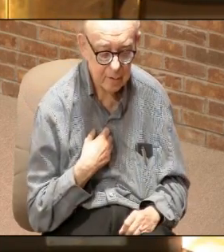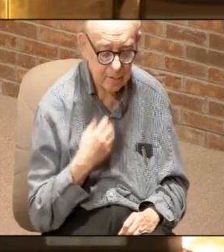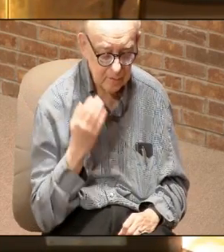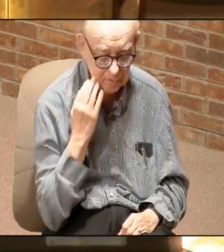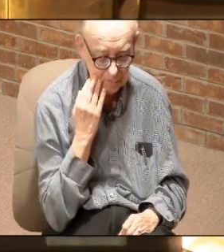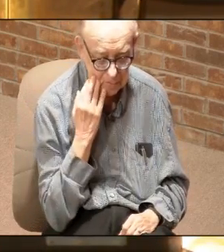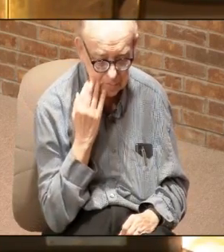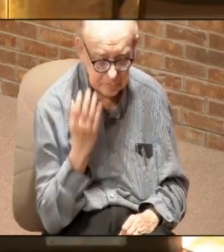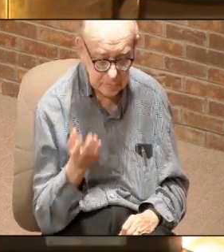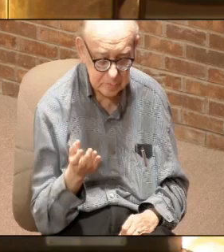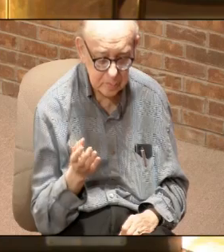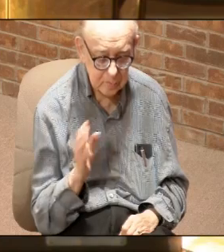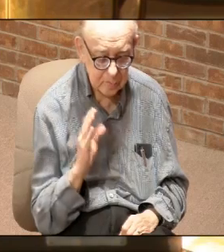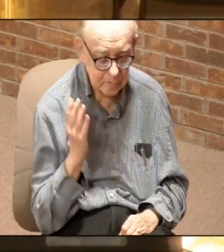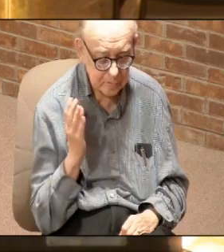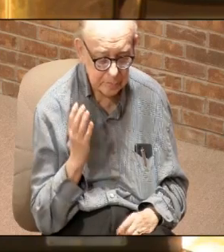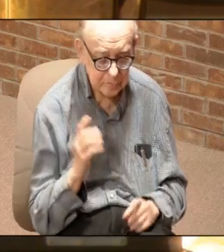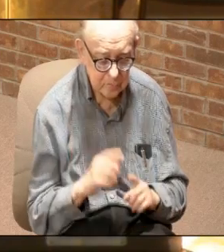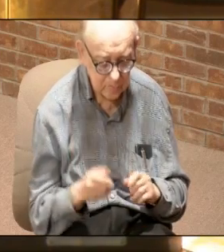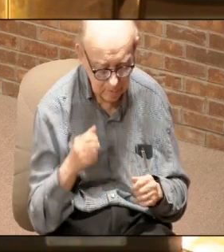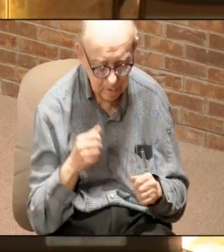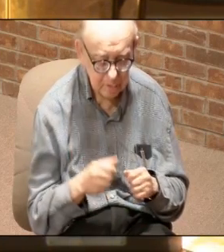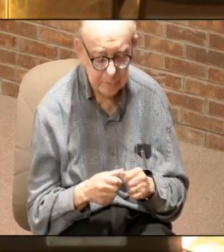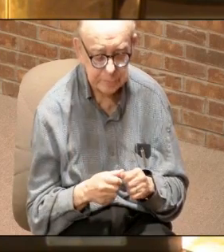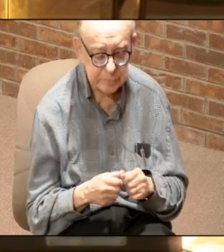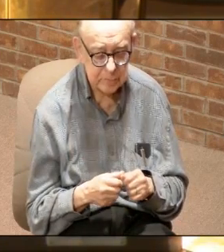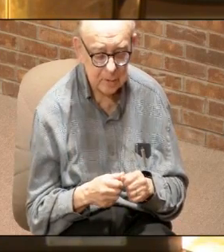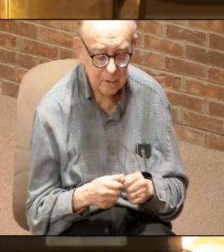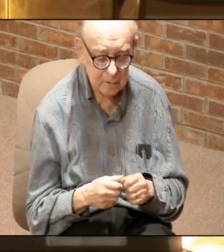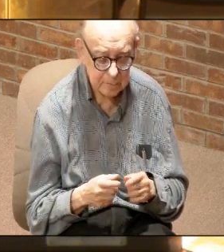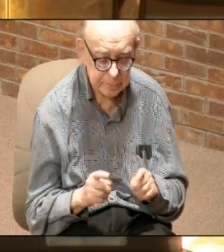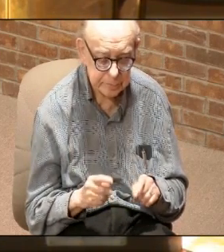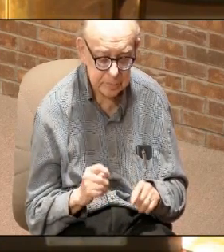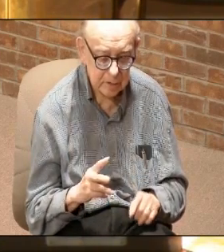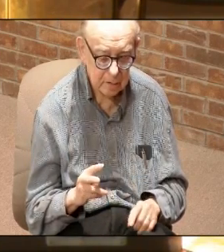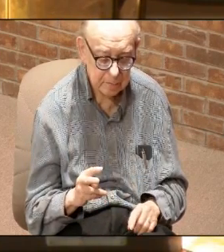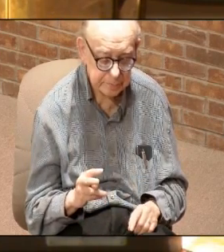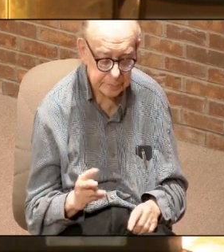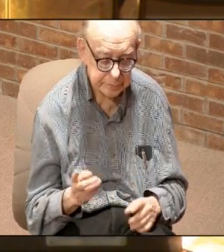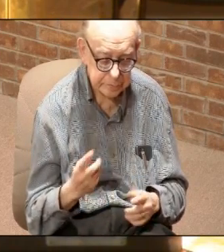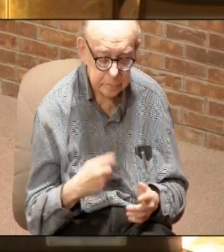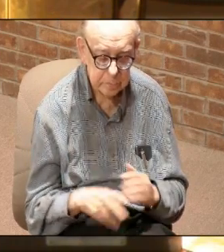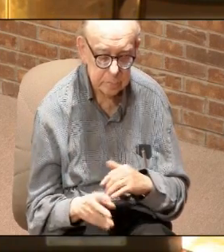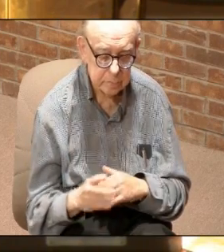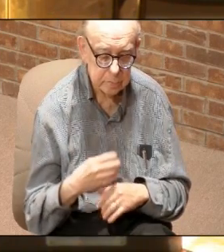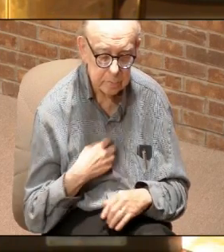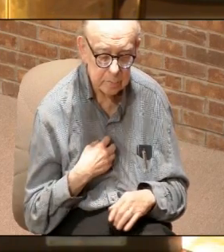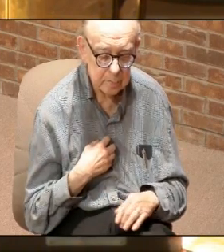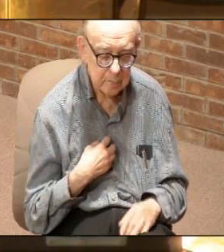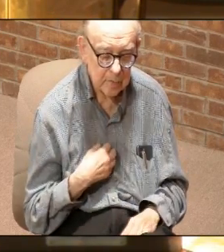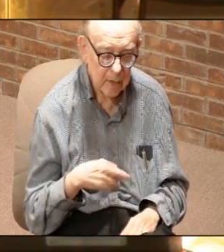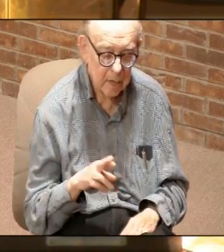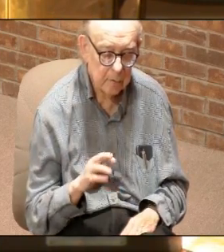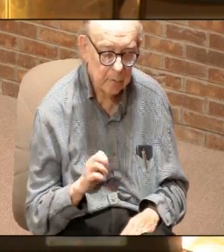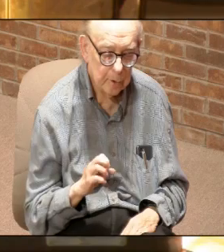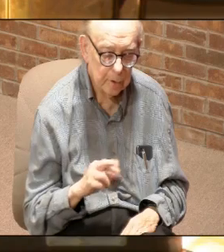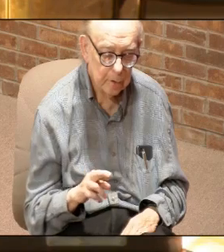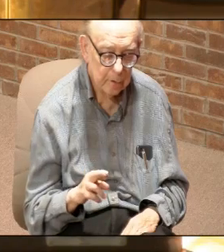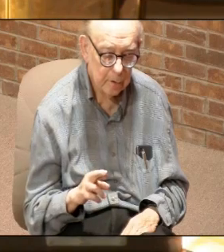know, crazy. But remember when the TVs came out and they had a rear projection?